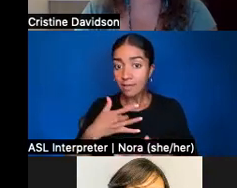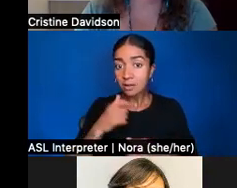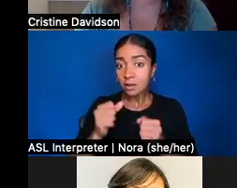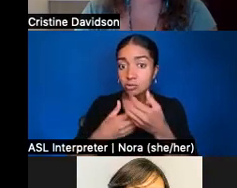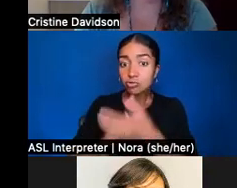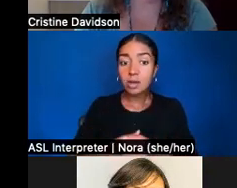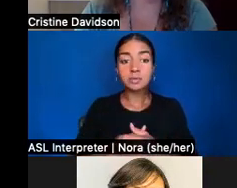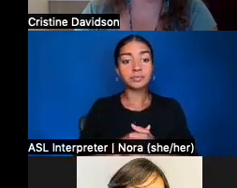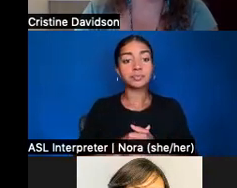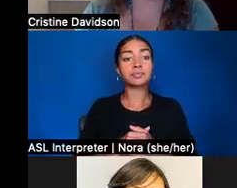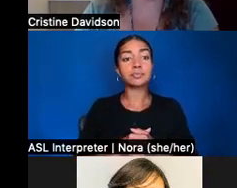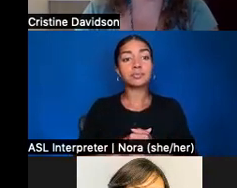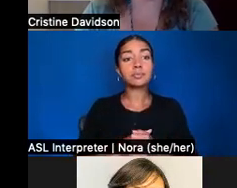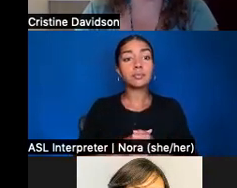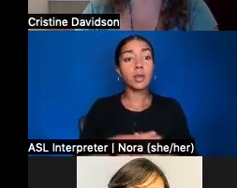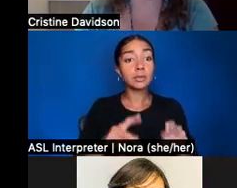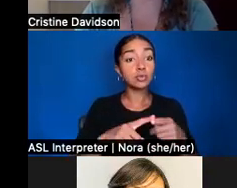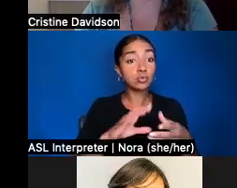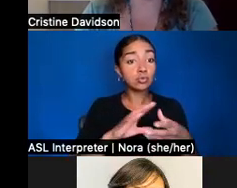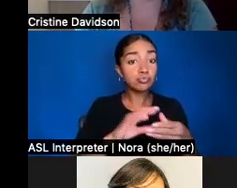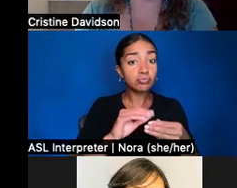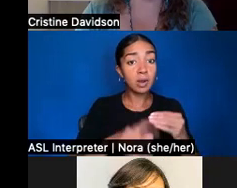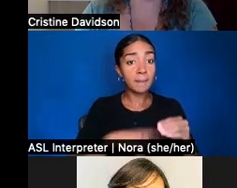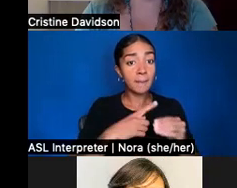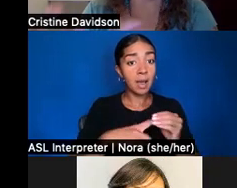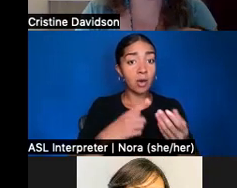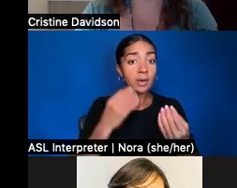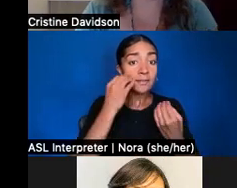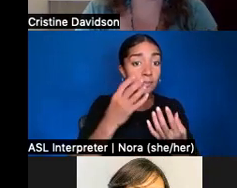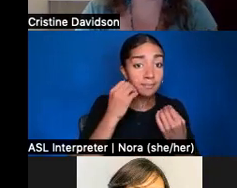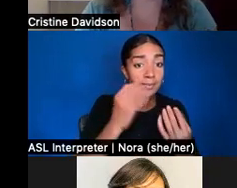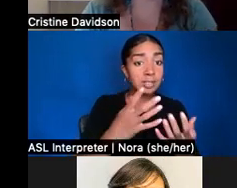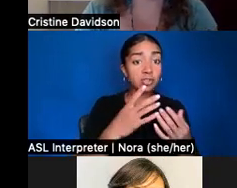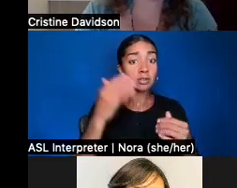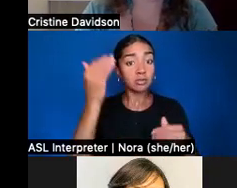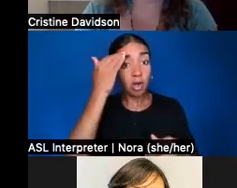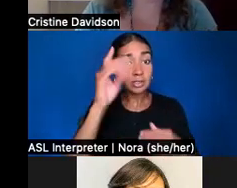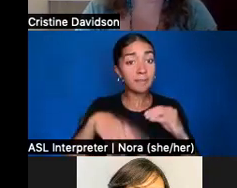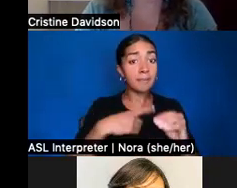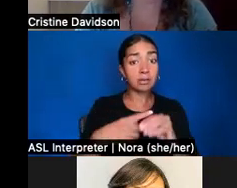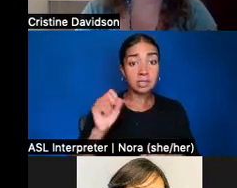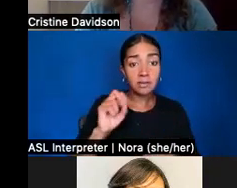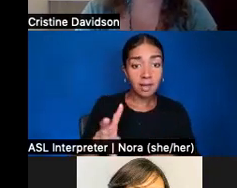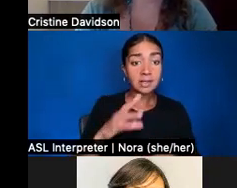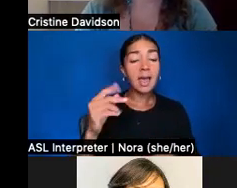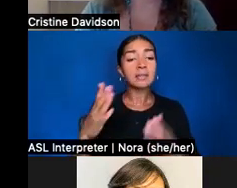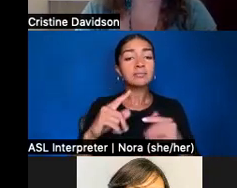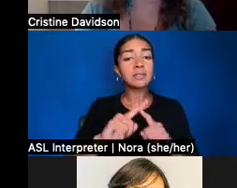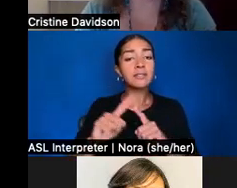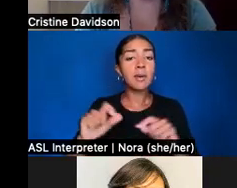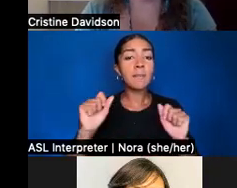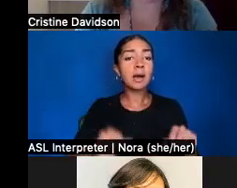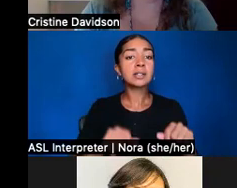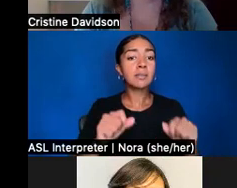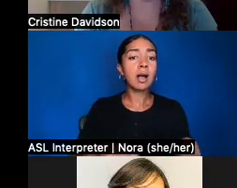the dynamics of it, and then possible actions to take or possible outcomes, right? The pros and cons,